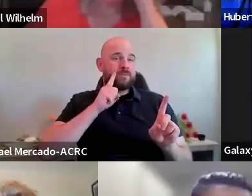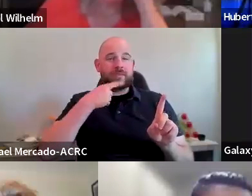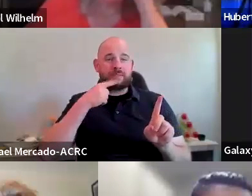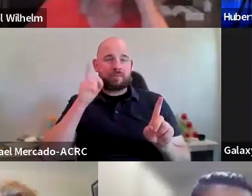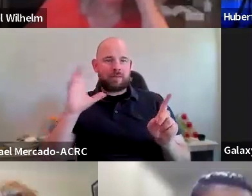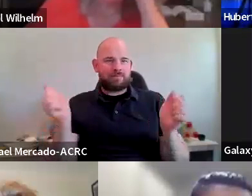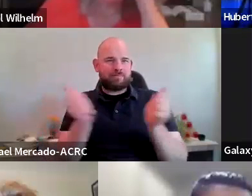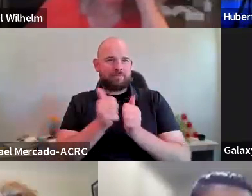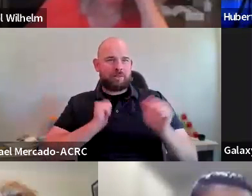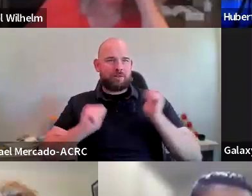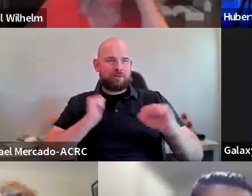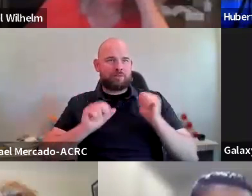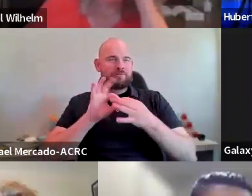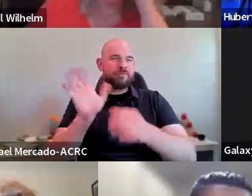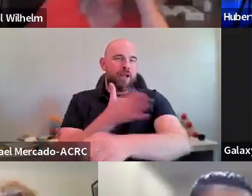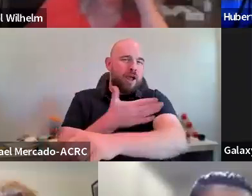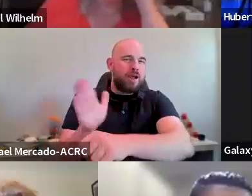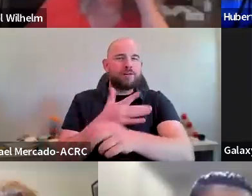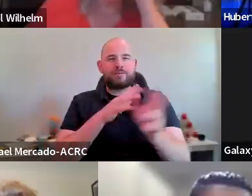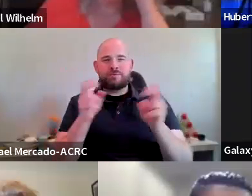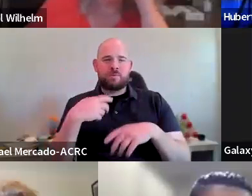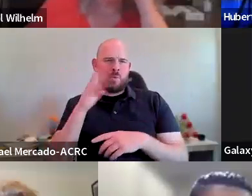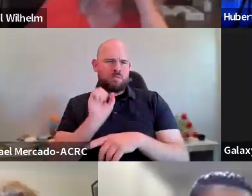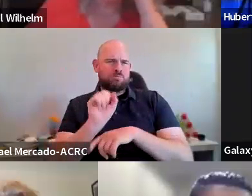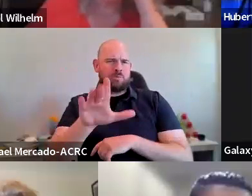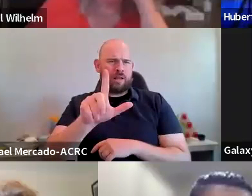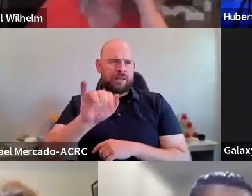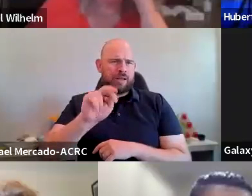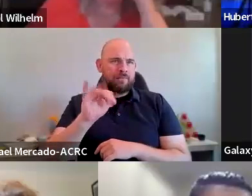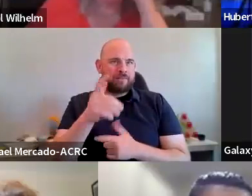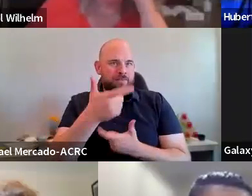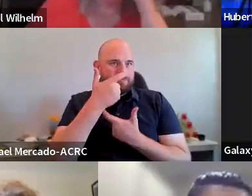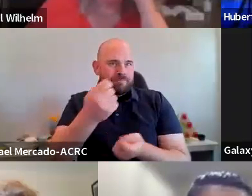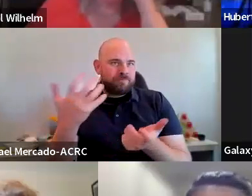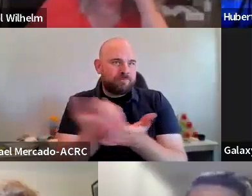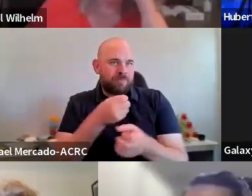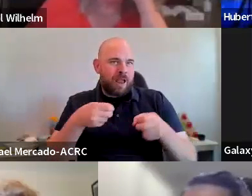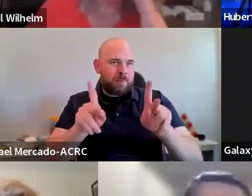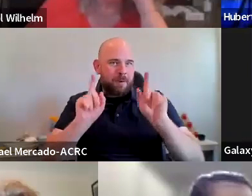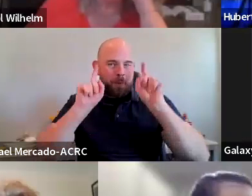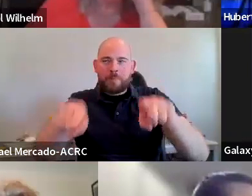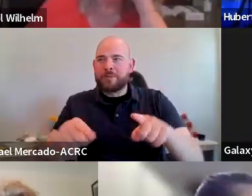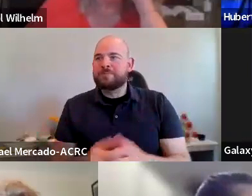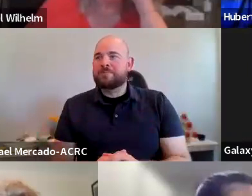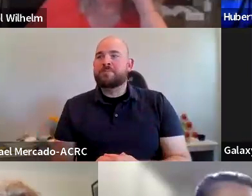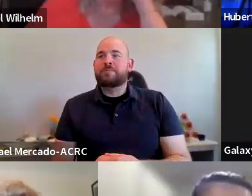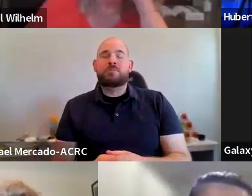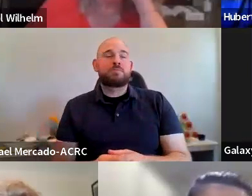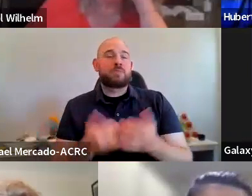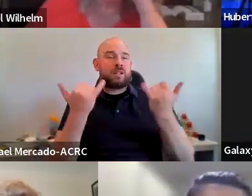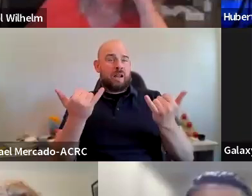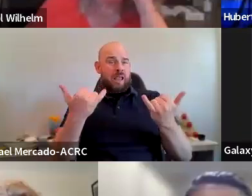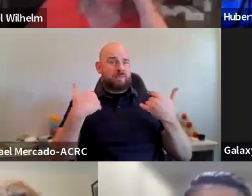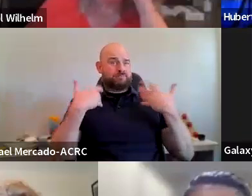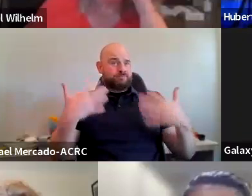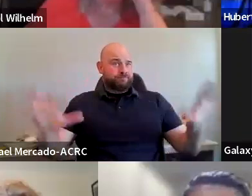10th. So deaf and hearing actors will do songs and do a show together. I'll send the